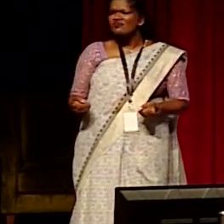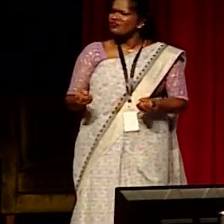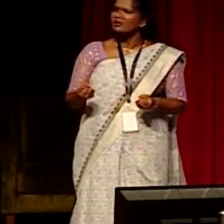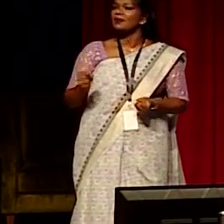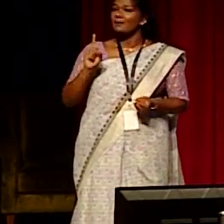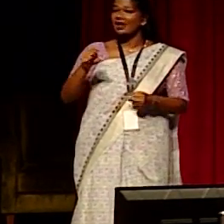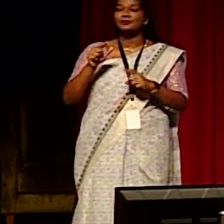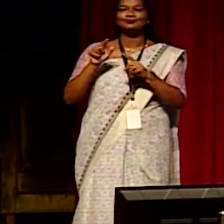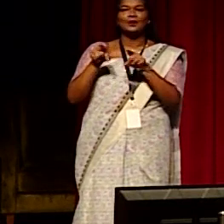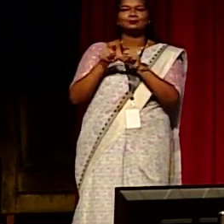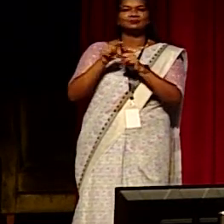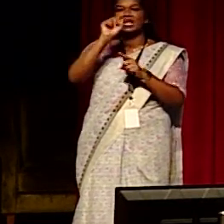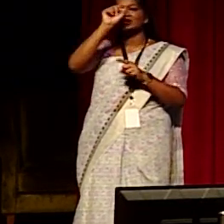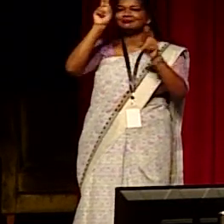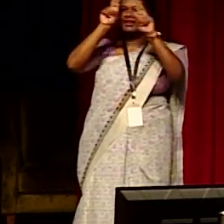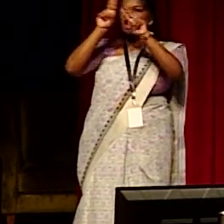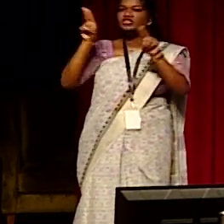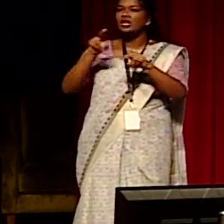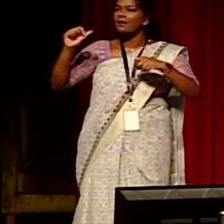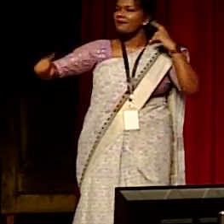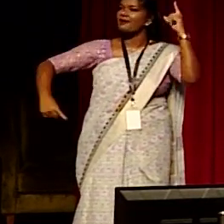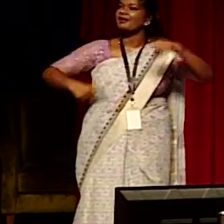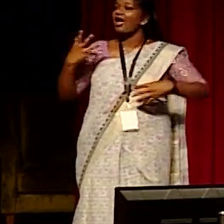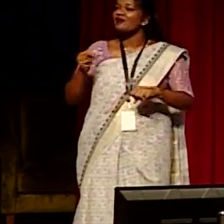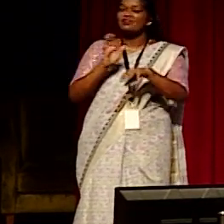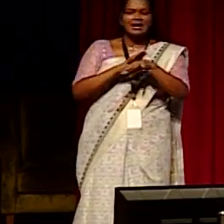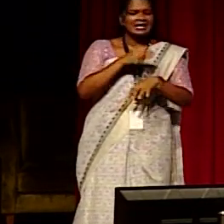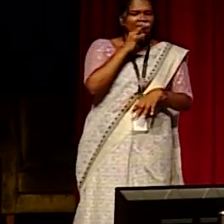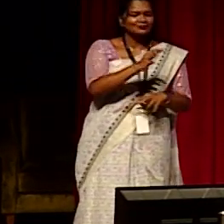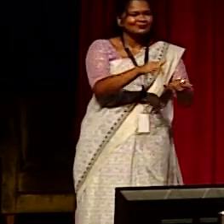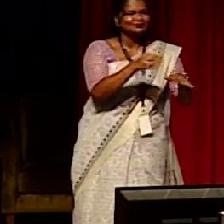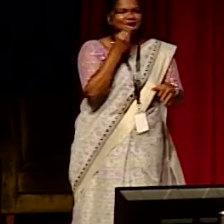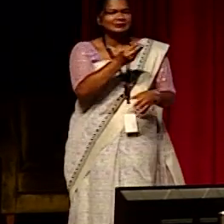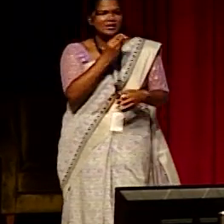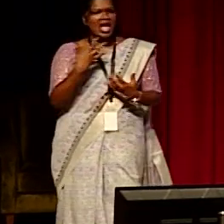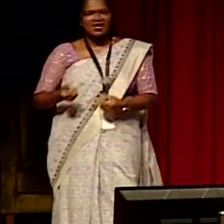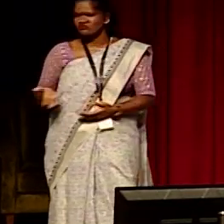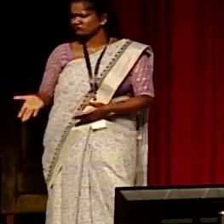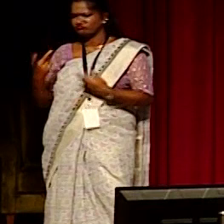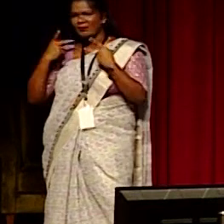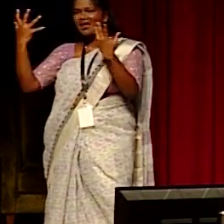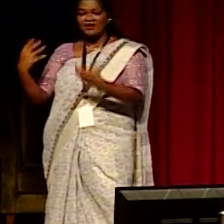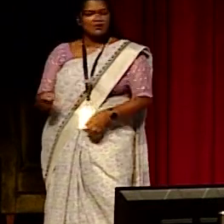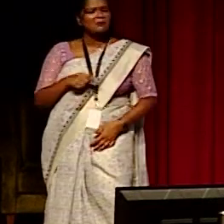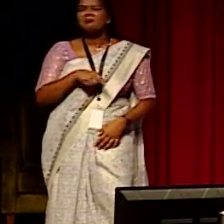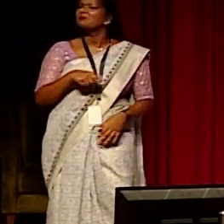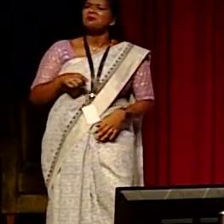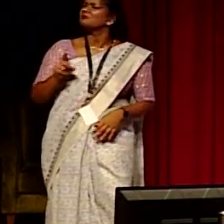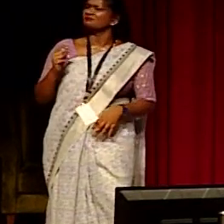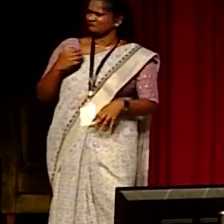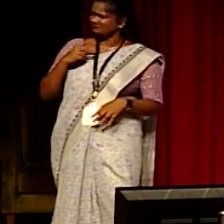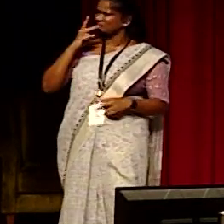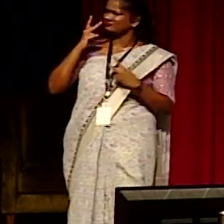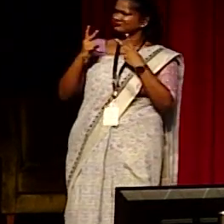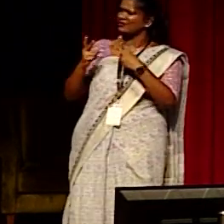fact, international companies have been approaching her to try their prosthesis, which she did, but she